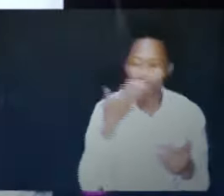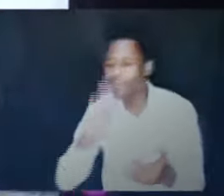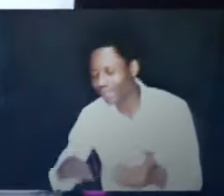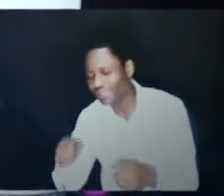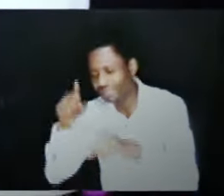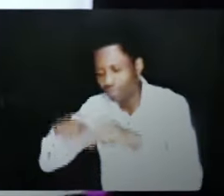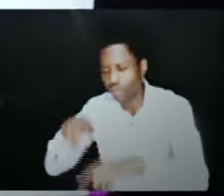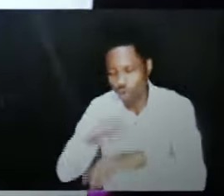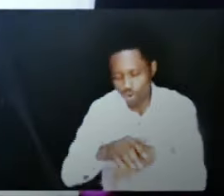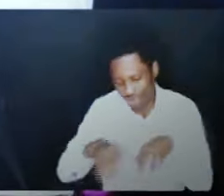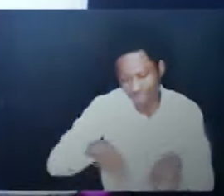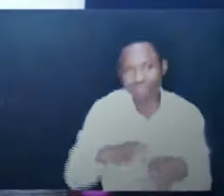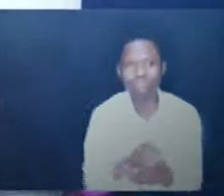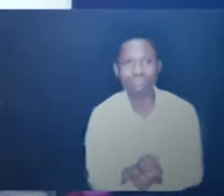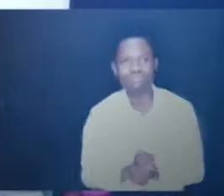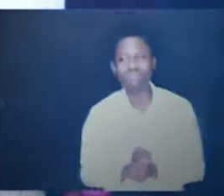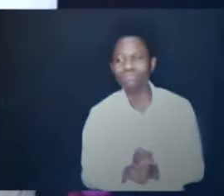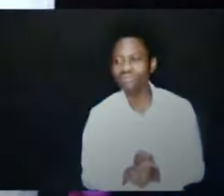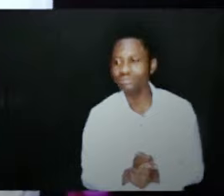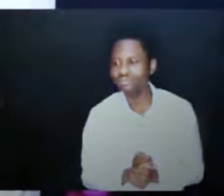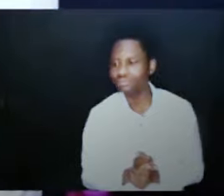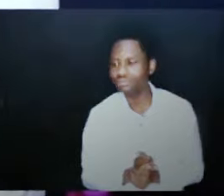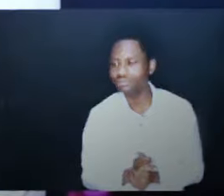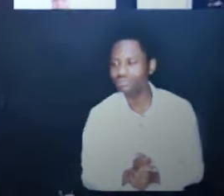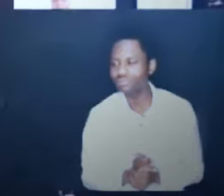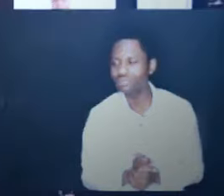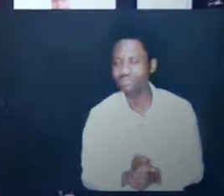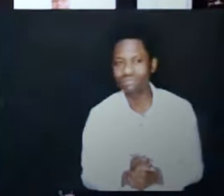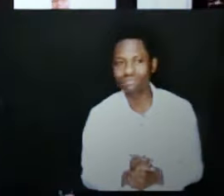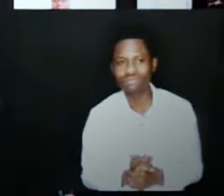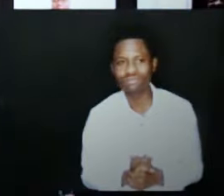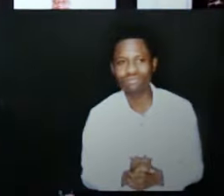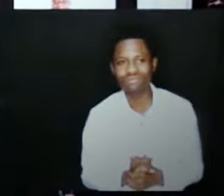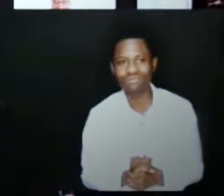you pull those